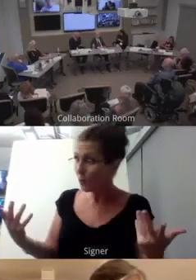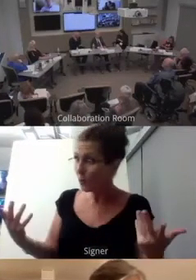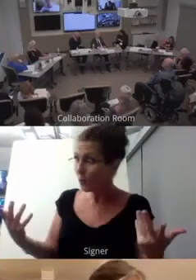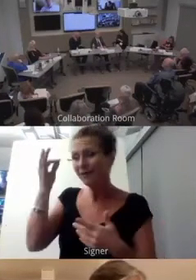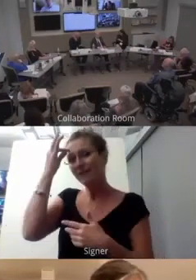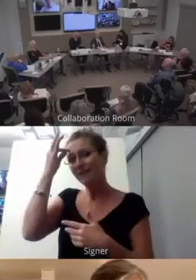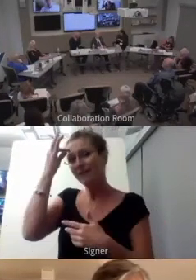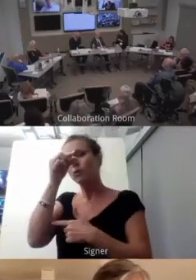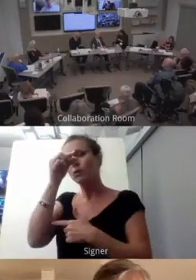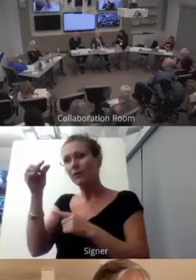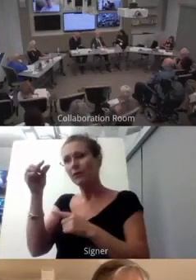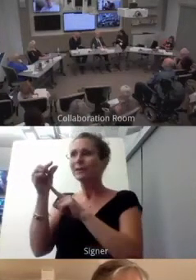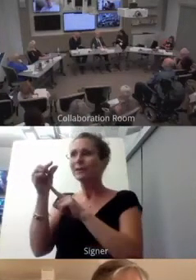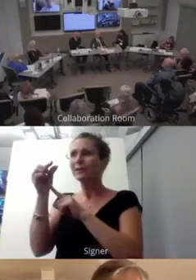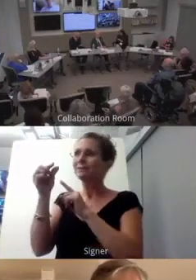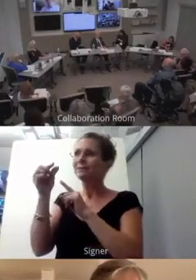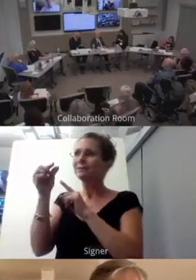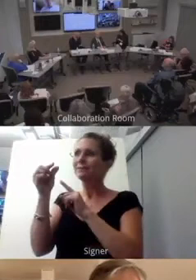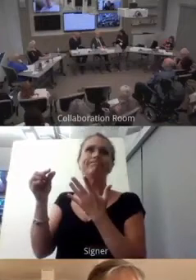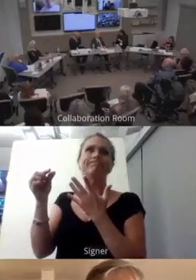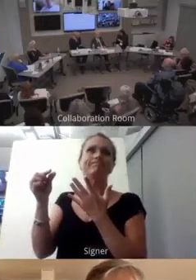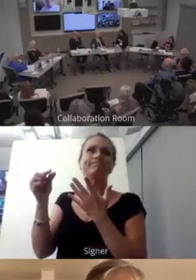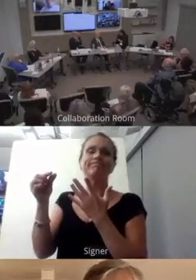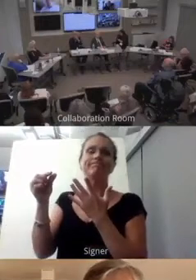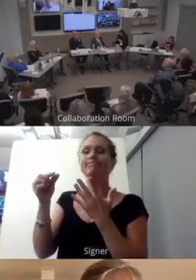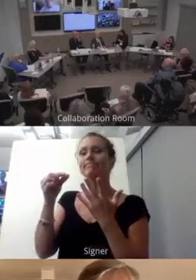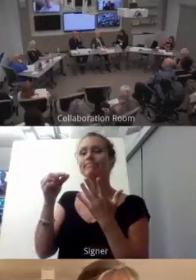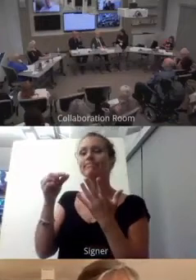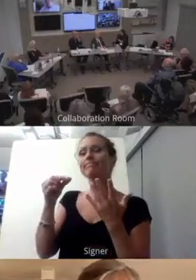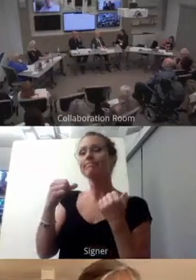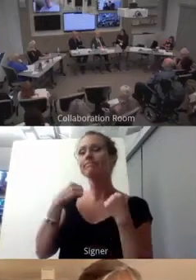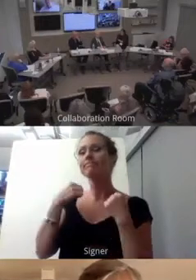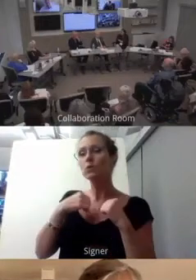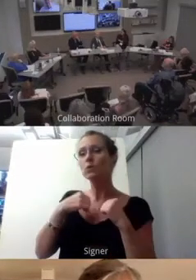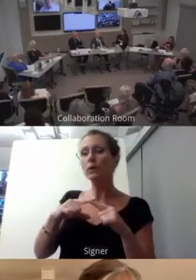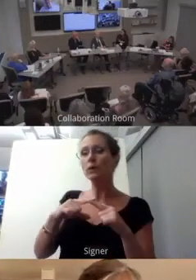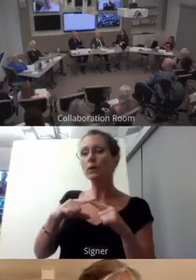addressing in terms of its strategies.